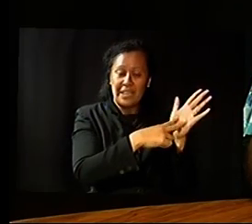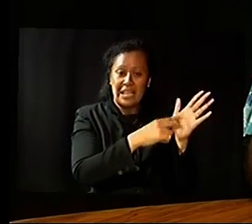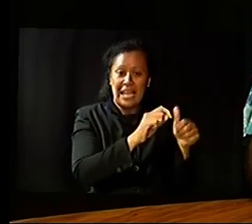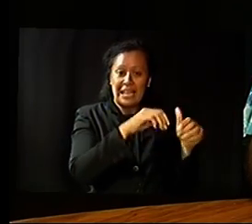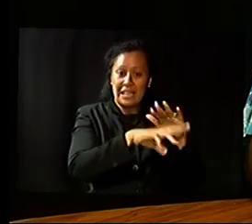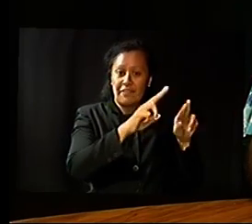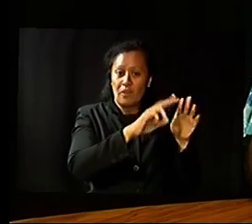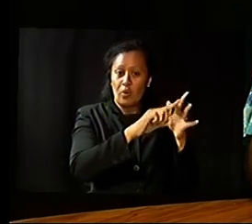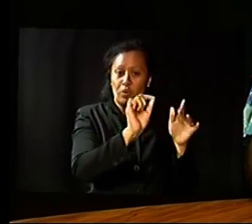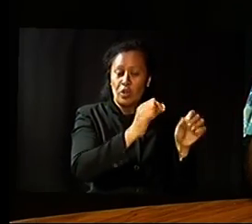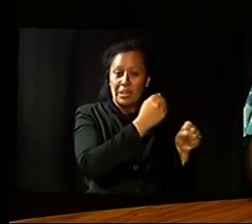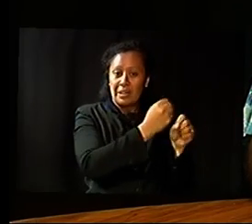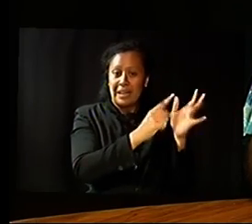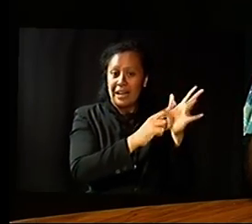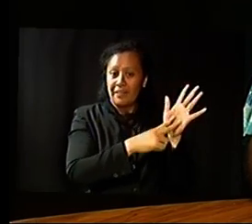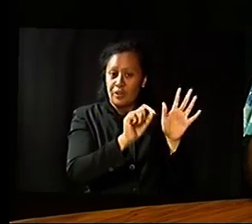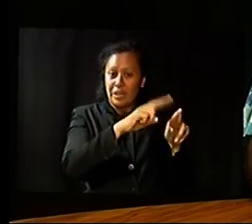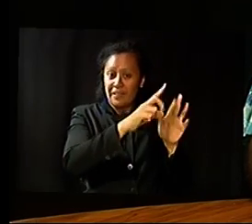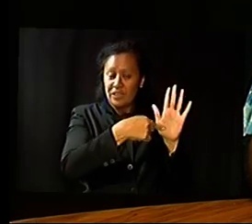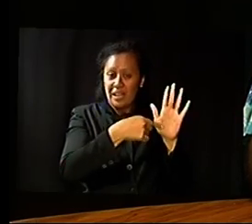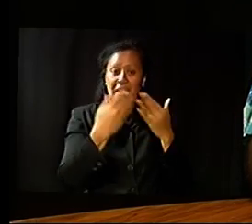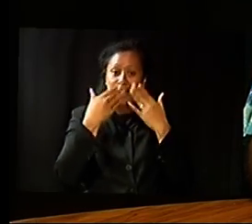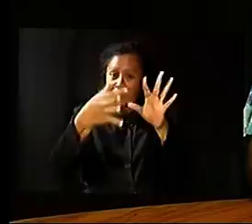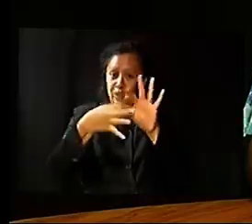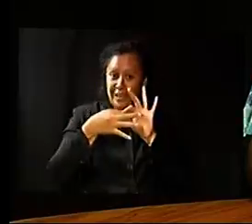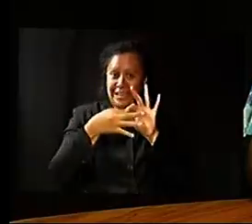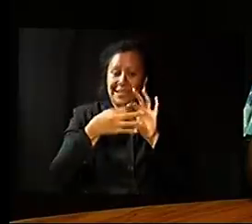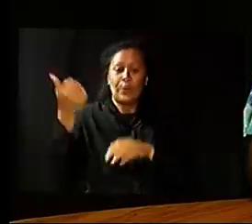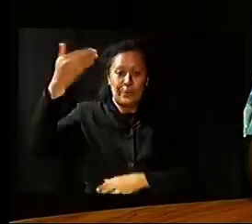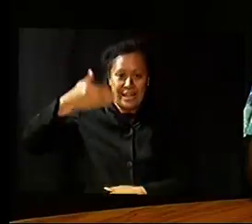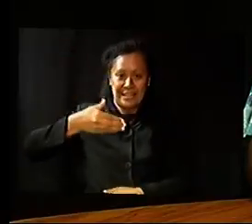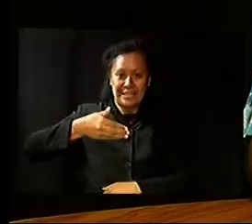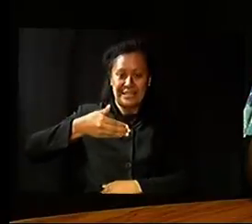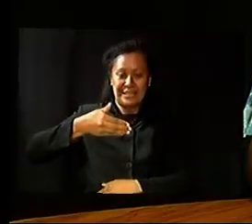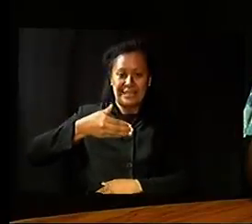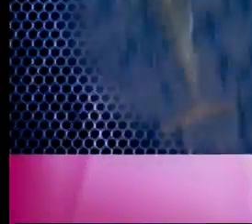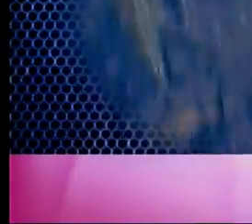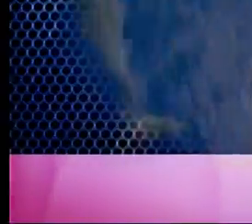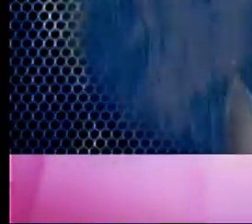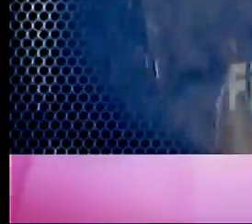fijifocustv@info.gov.fj. Until tomorrow, thank you for joining us. Good night.